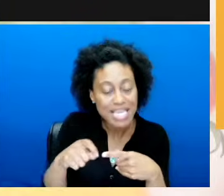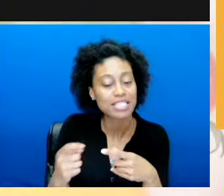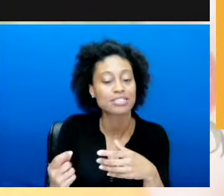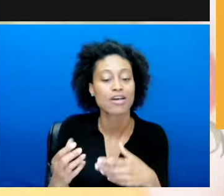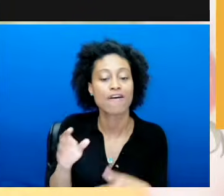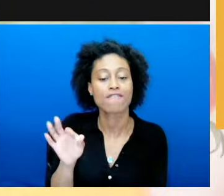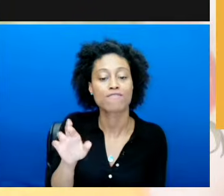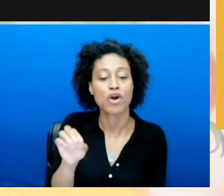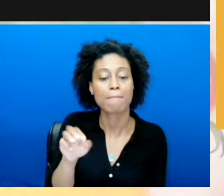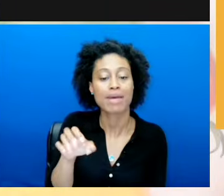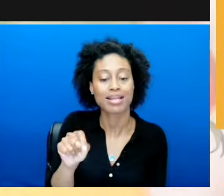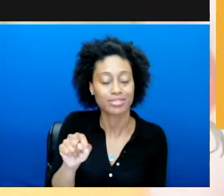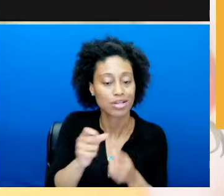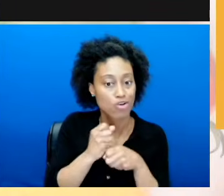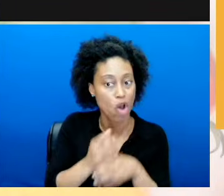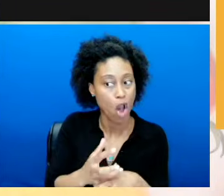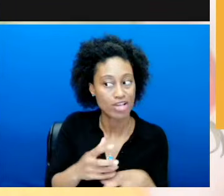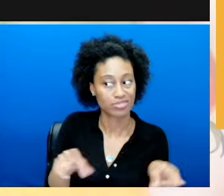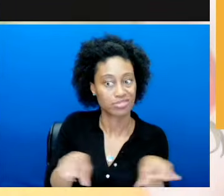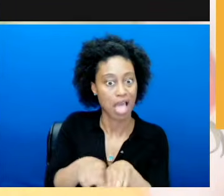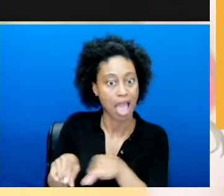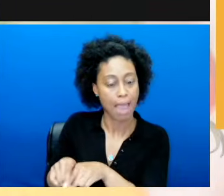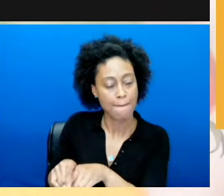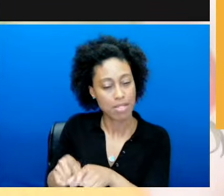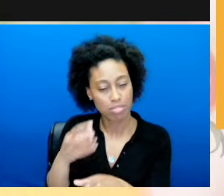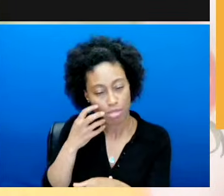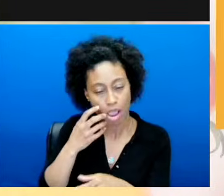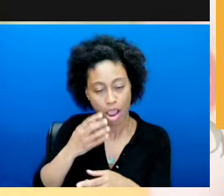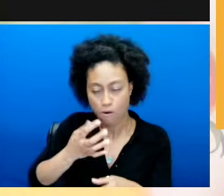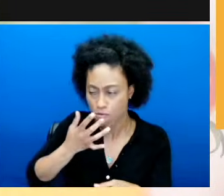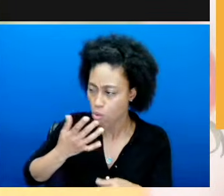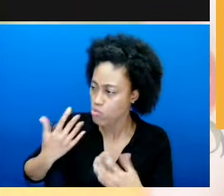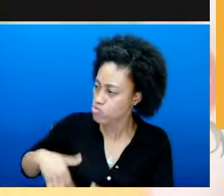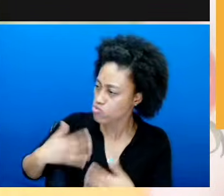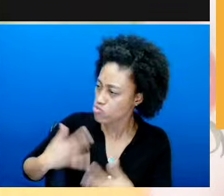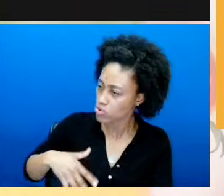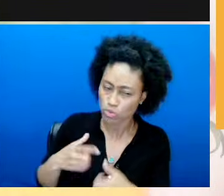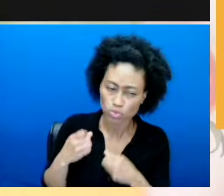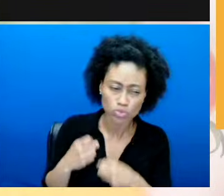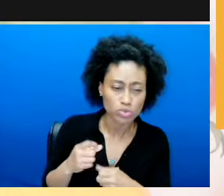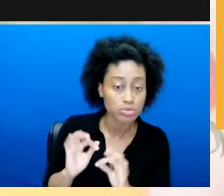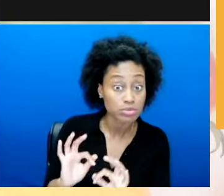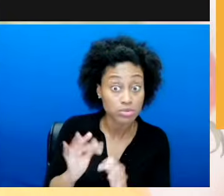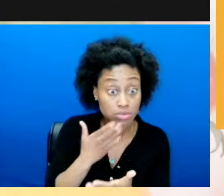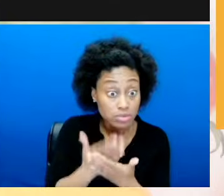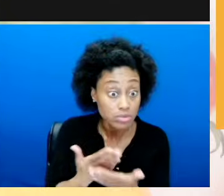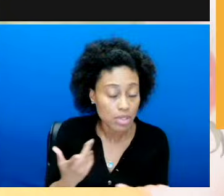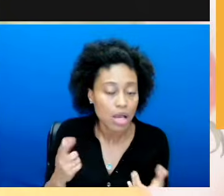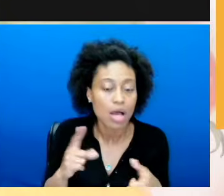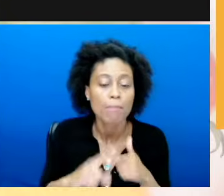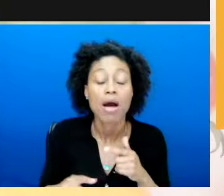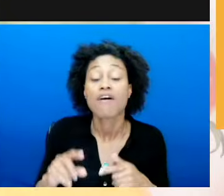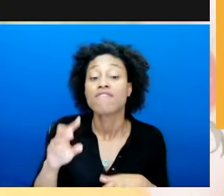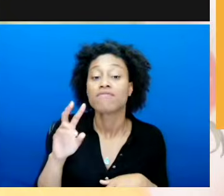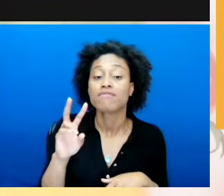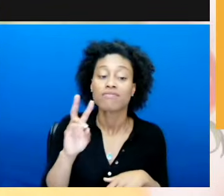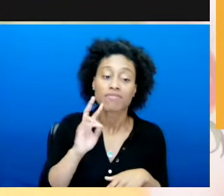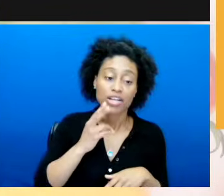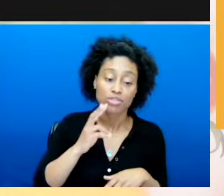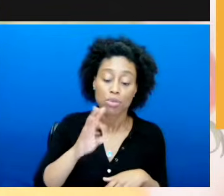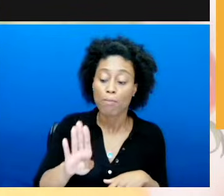another thing is, your vegetable broth, your vegetable bouillons. They'll have, vegetable, but they often also